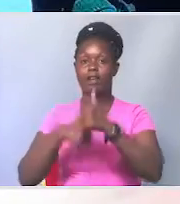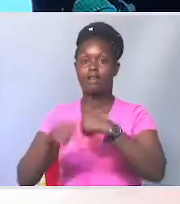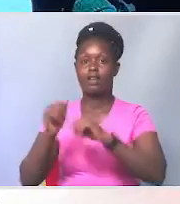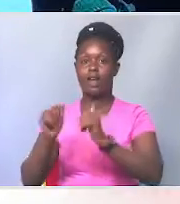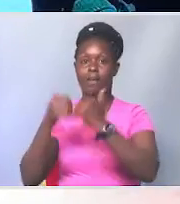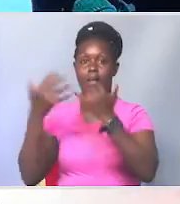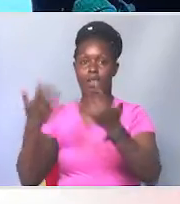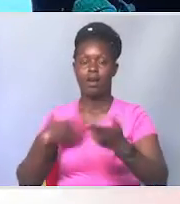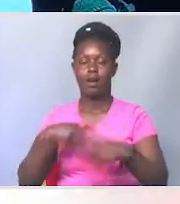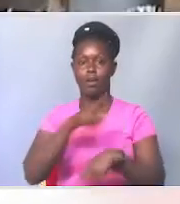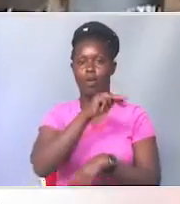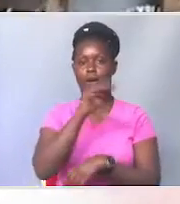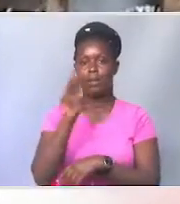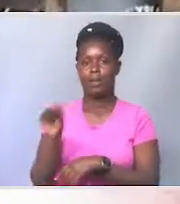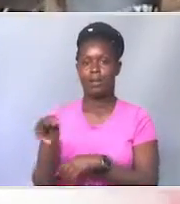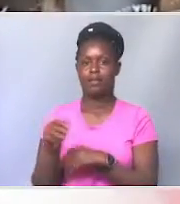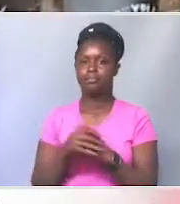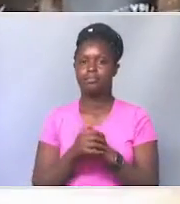begins our bulletin tonight.